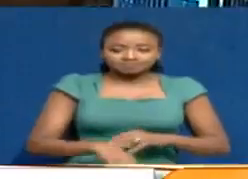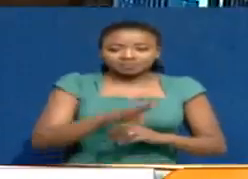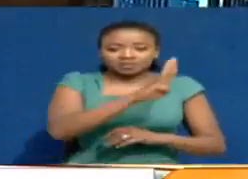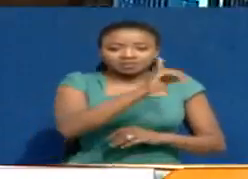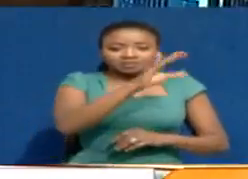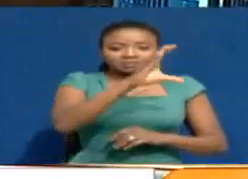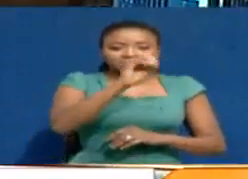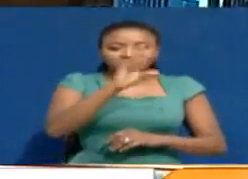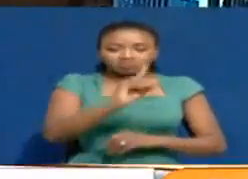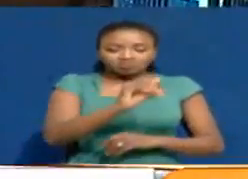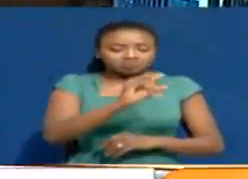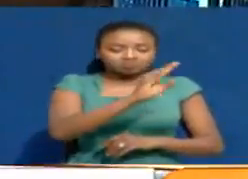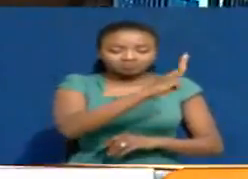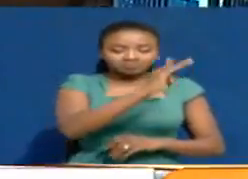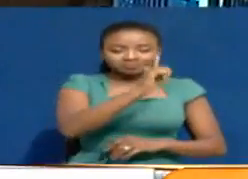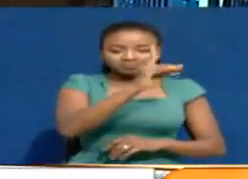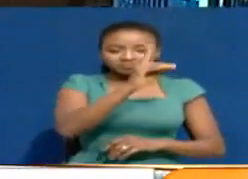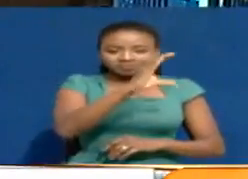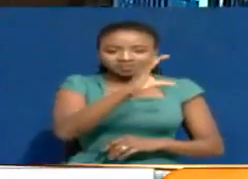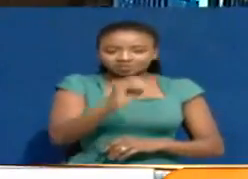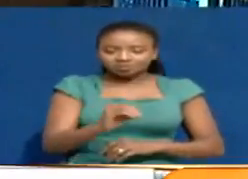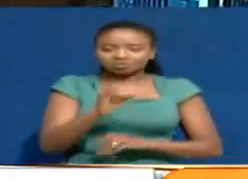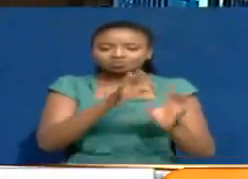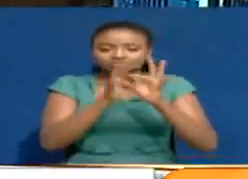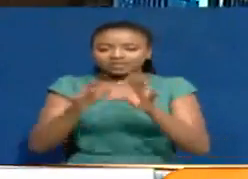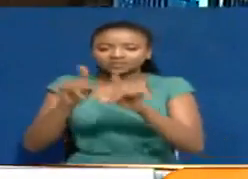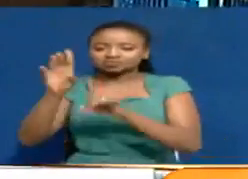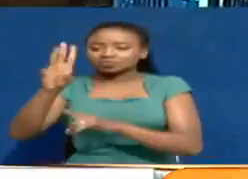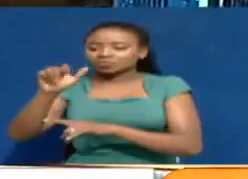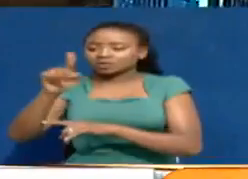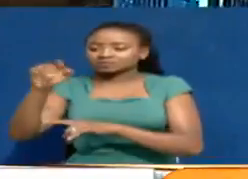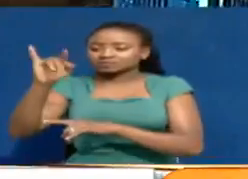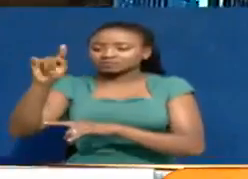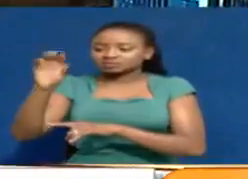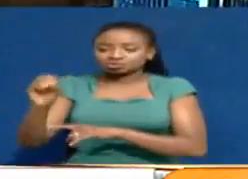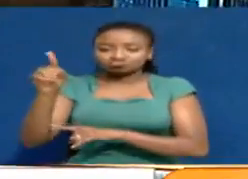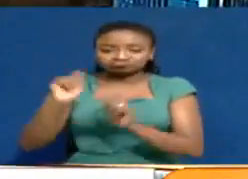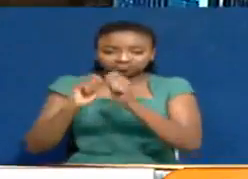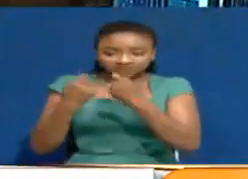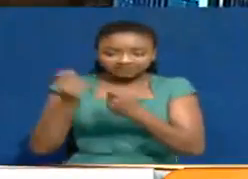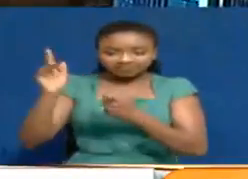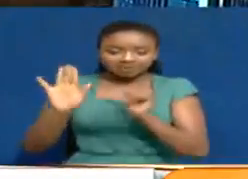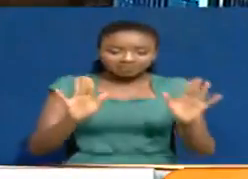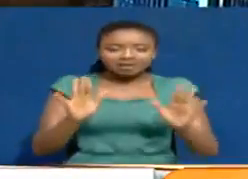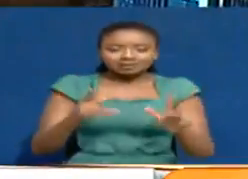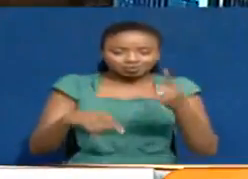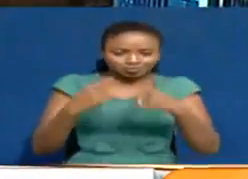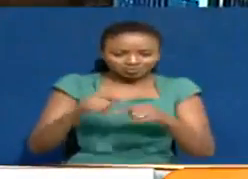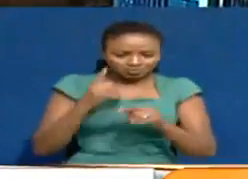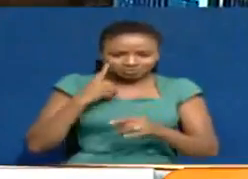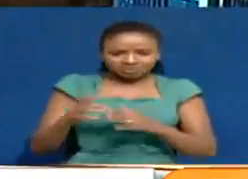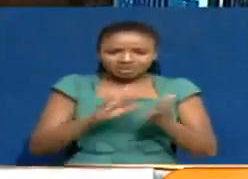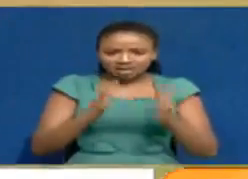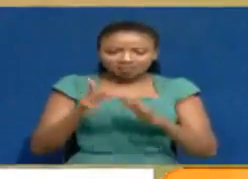Bidco United and Wazito FC settled for a 1-1 draw this afternoon at the Thika Municipal Stadium. Bidco were first off the